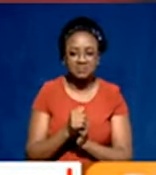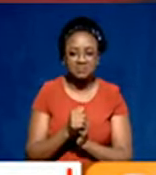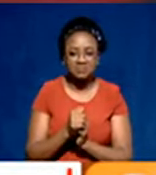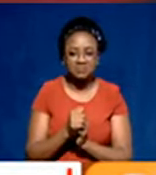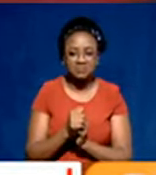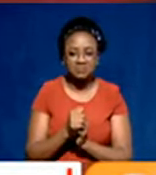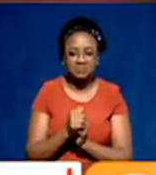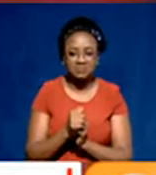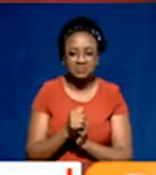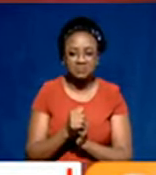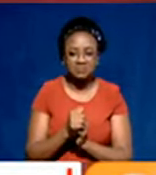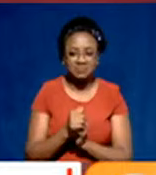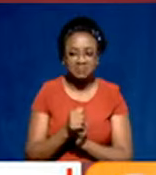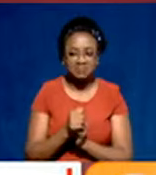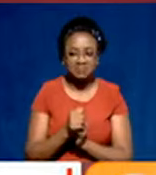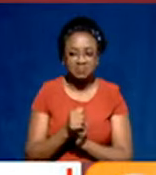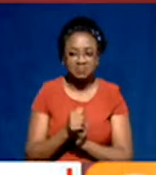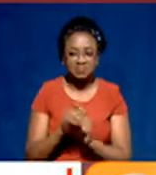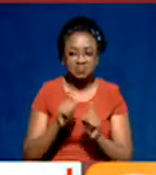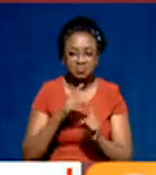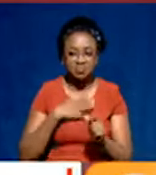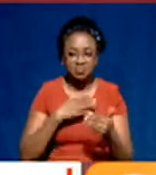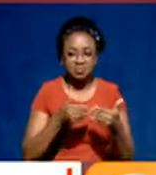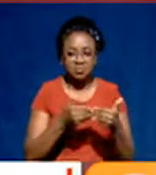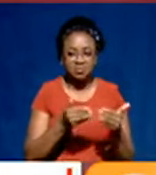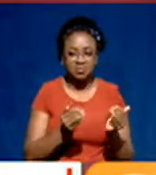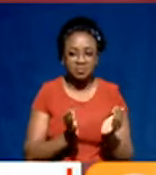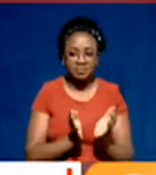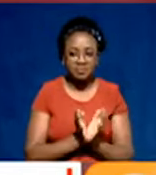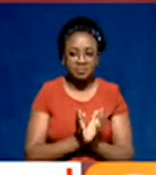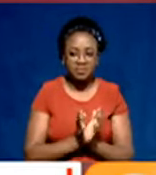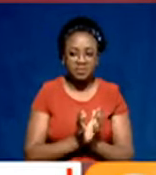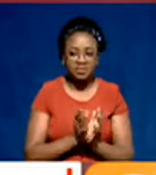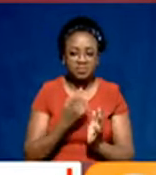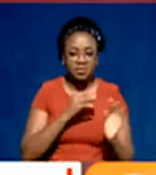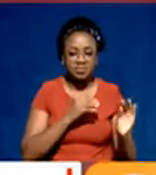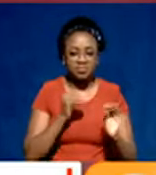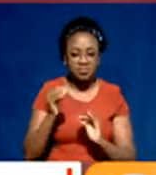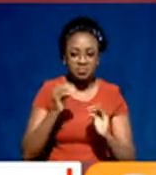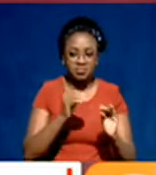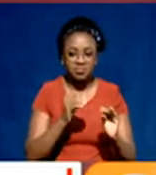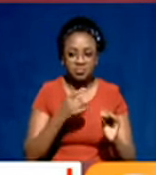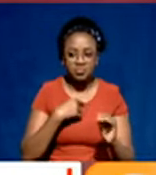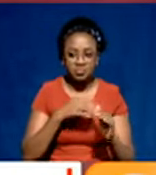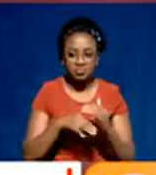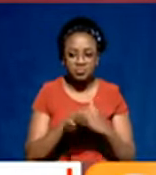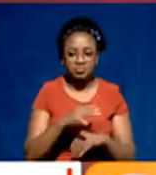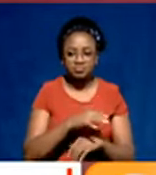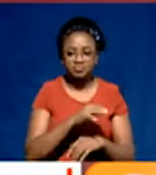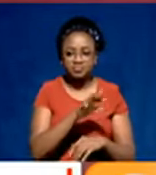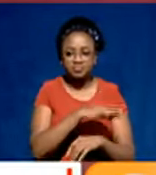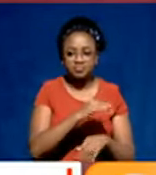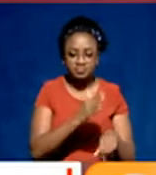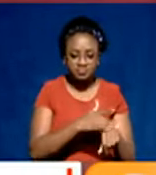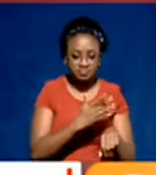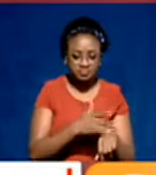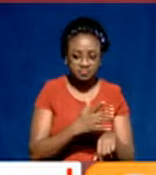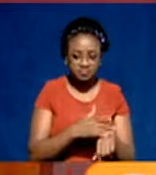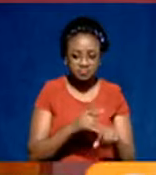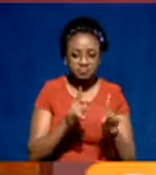35 times. So in the end, we landed in Kikuyu constituency, a place called Karai. And that's why I went